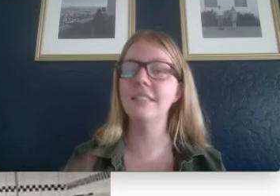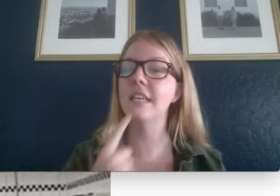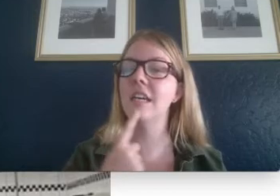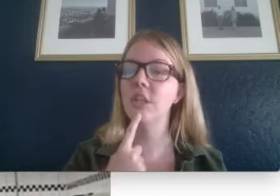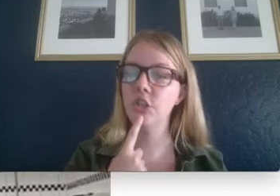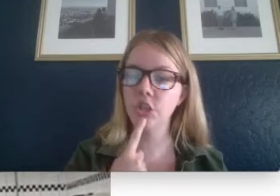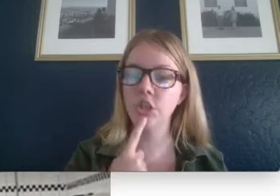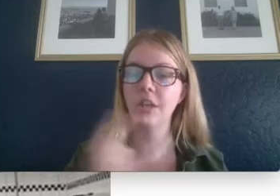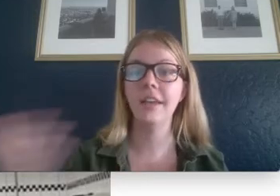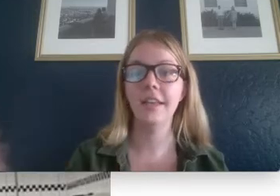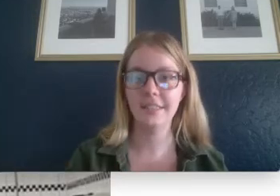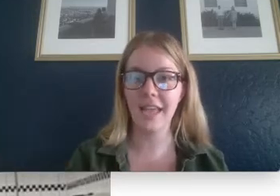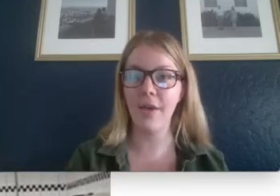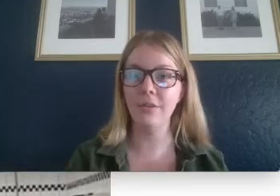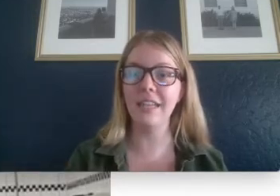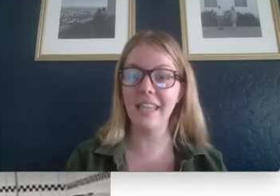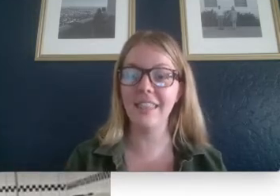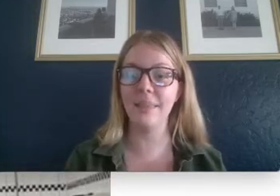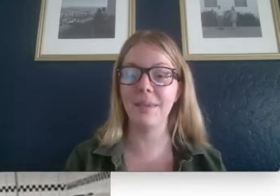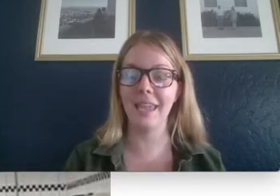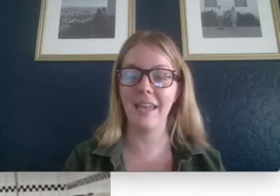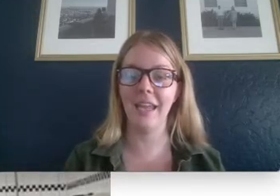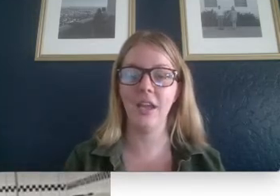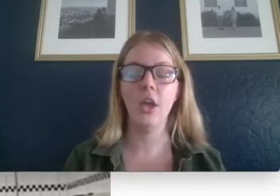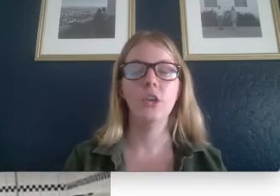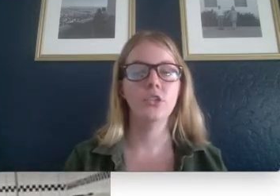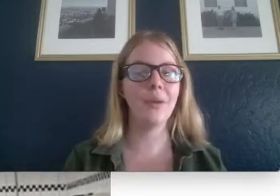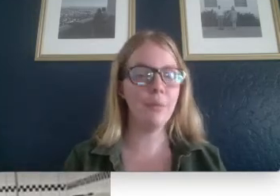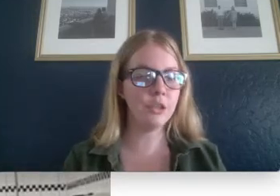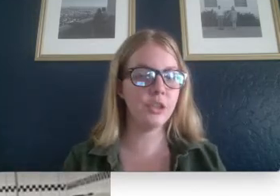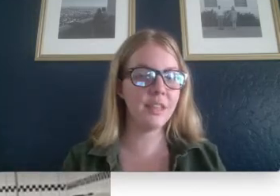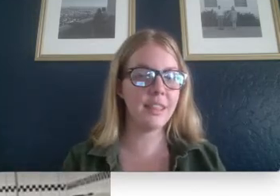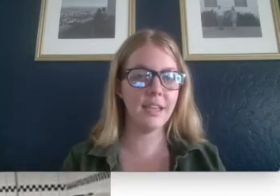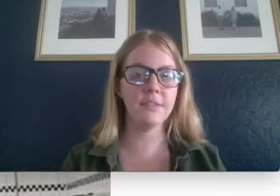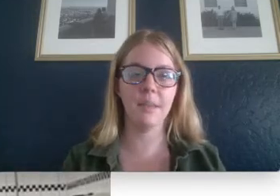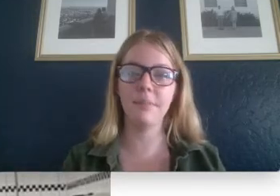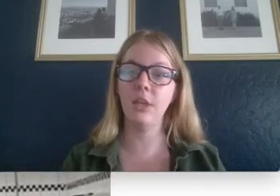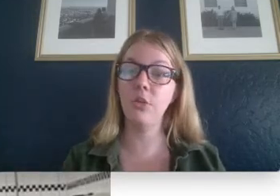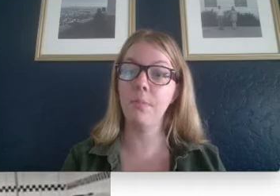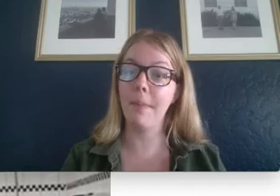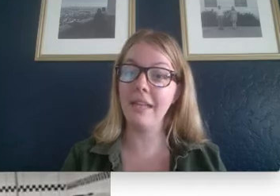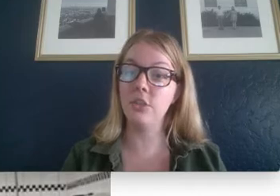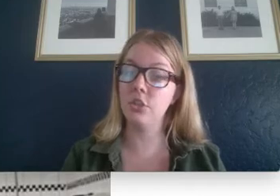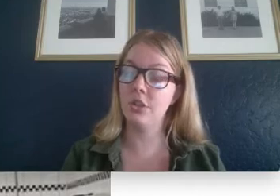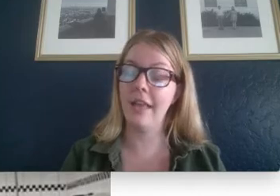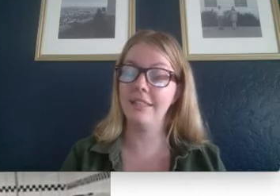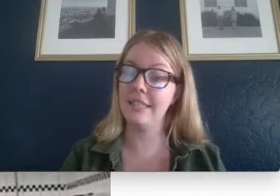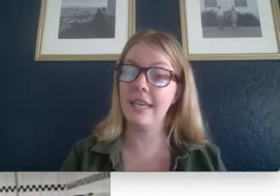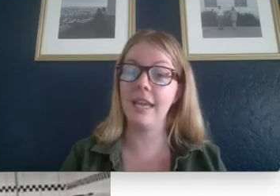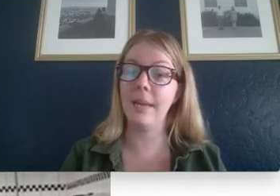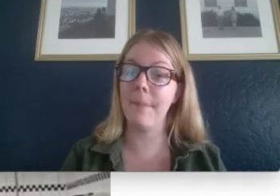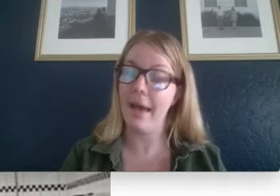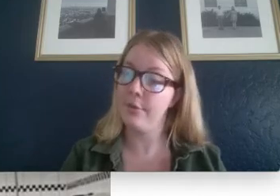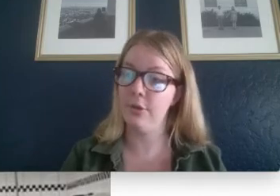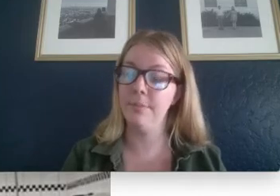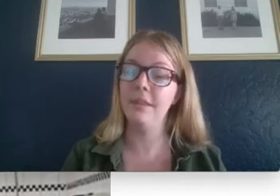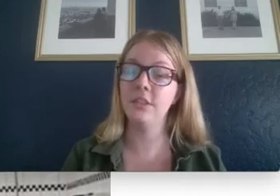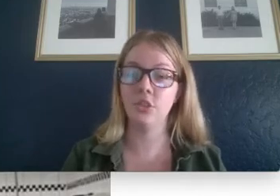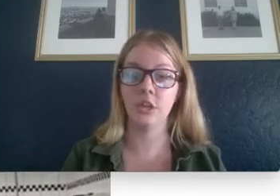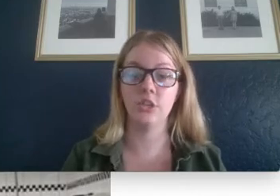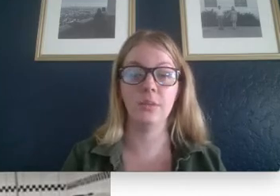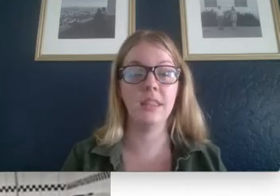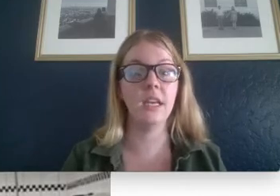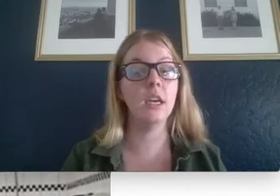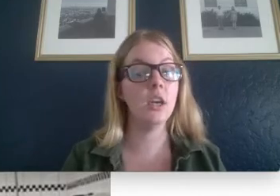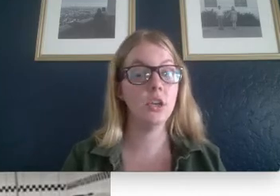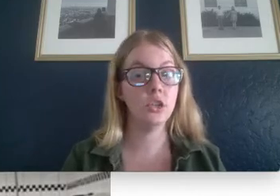has the sh sound in the beginning. So I want you to think of something you might see in a bathroom that